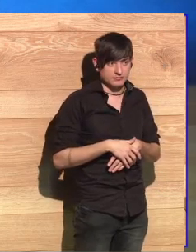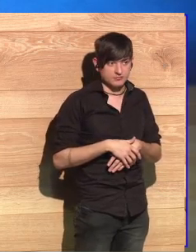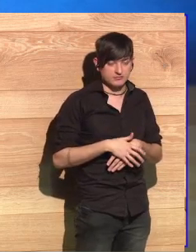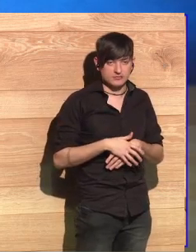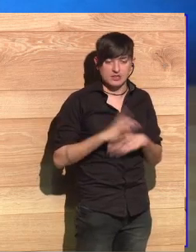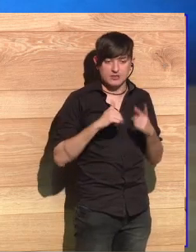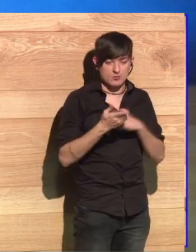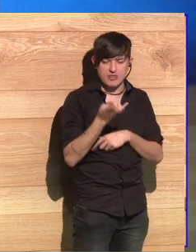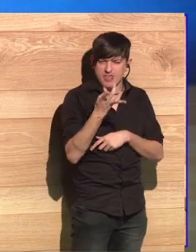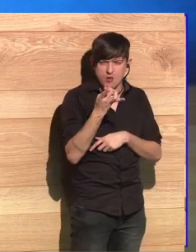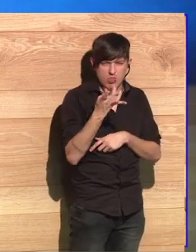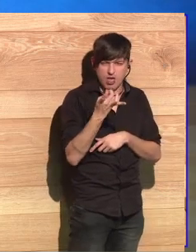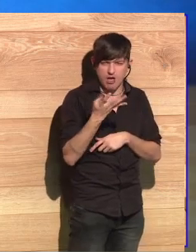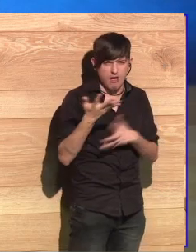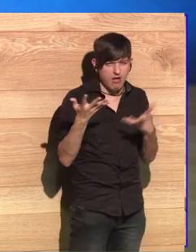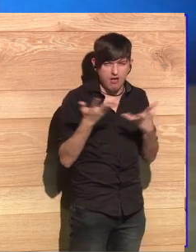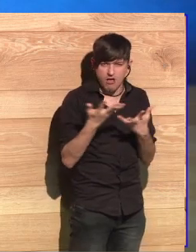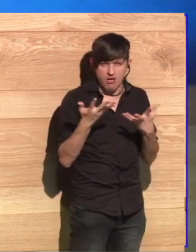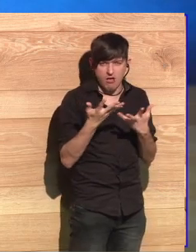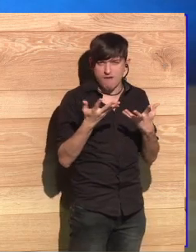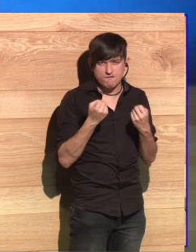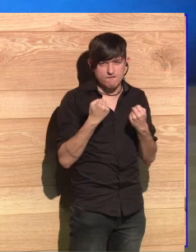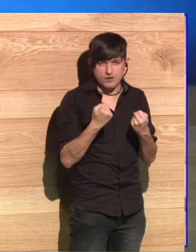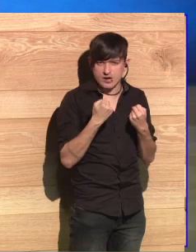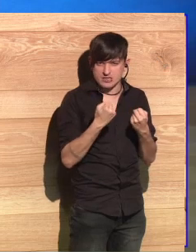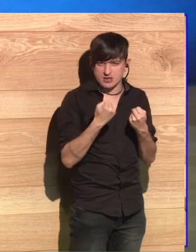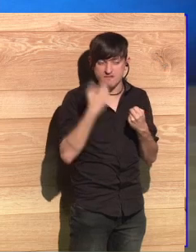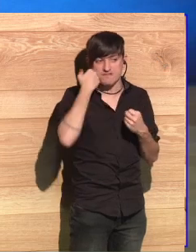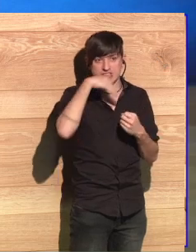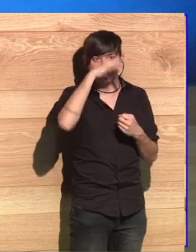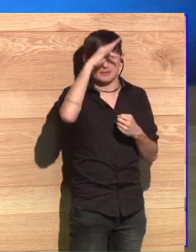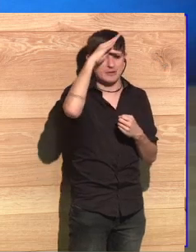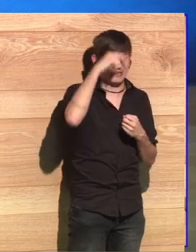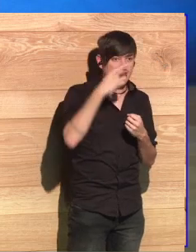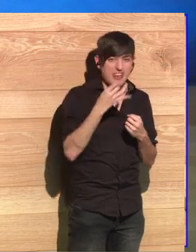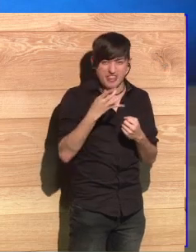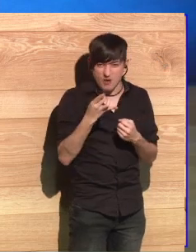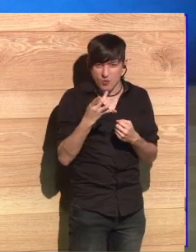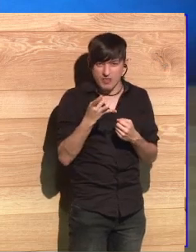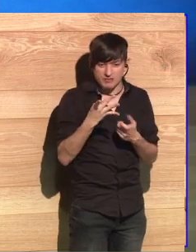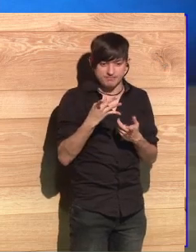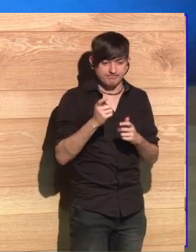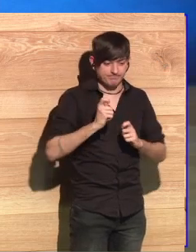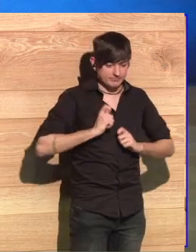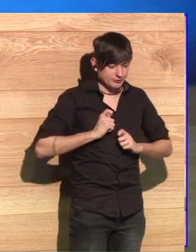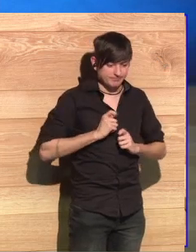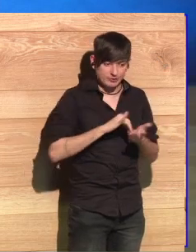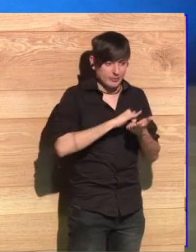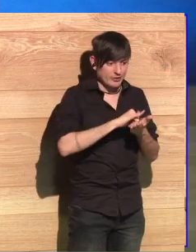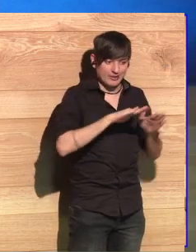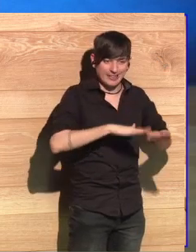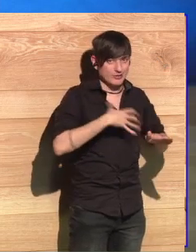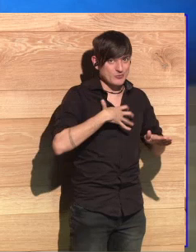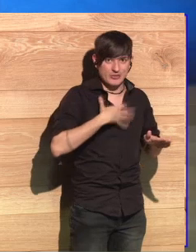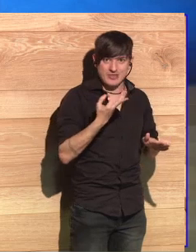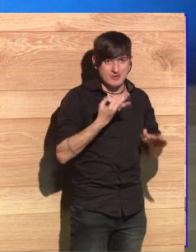no, there's no way I can stay away from him in New York. I just have to leave town. And that was my saving